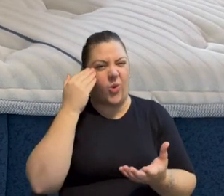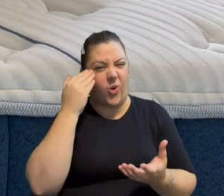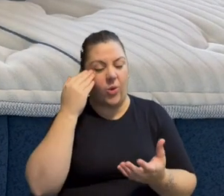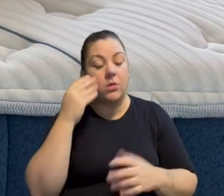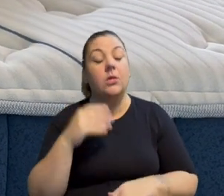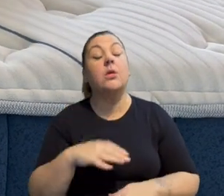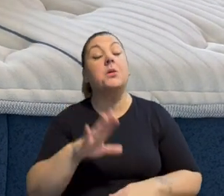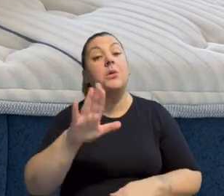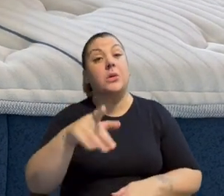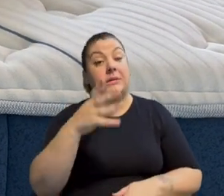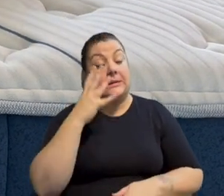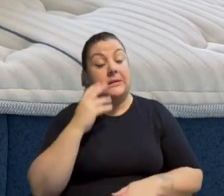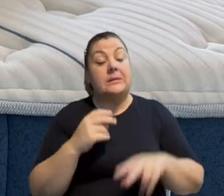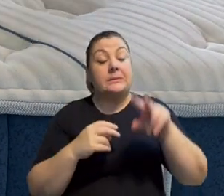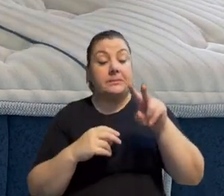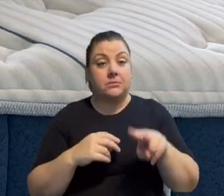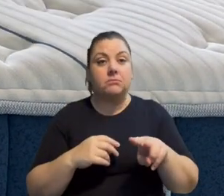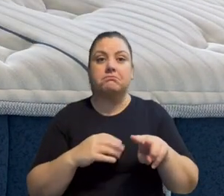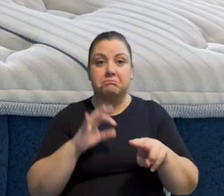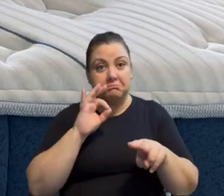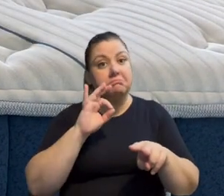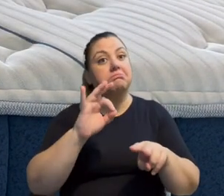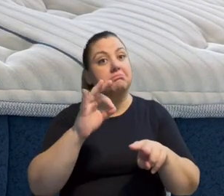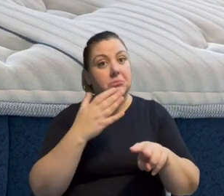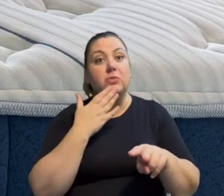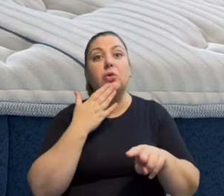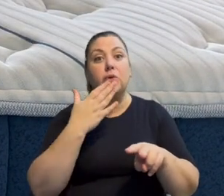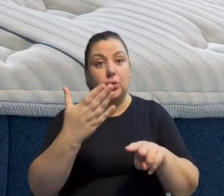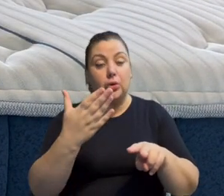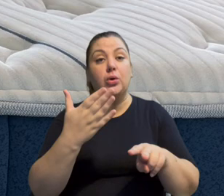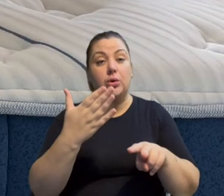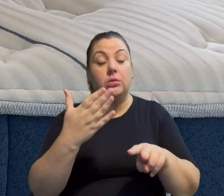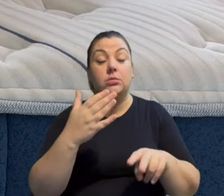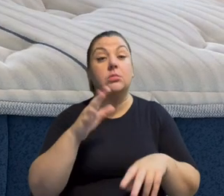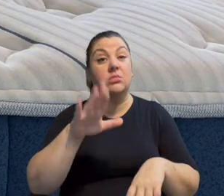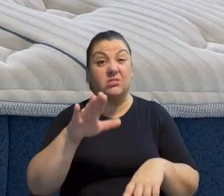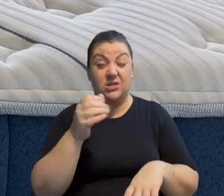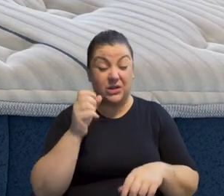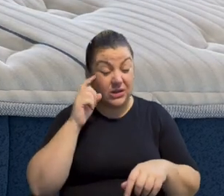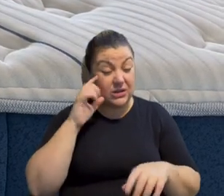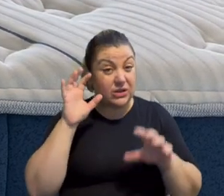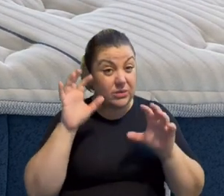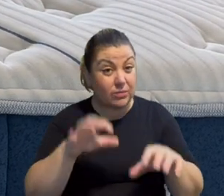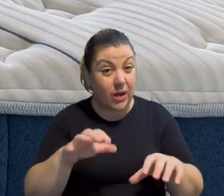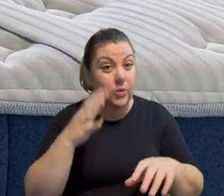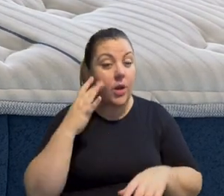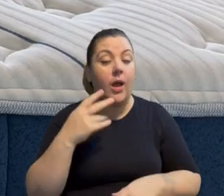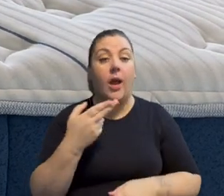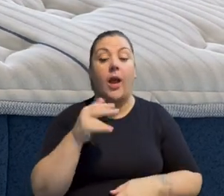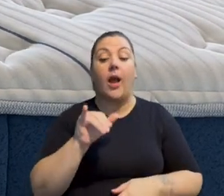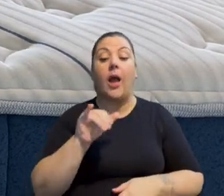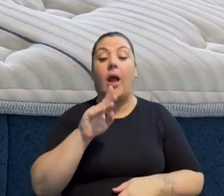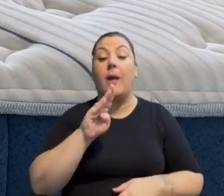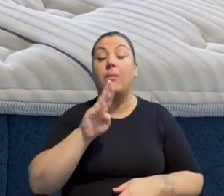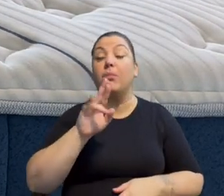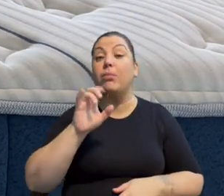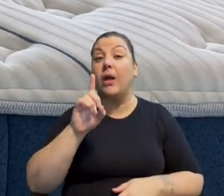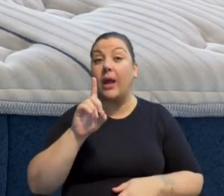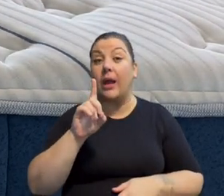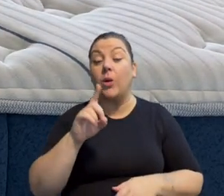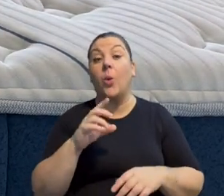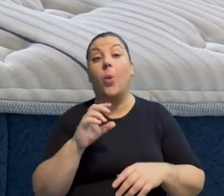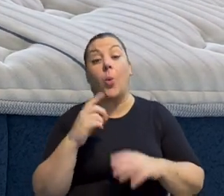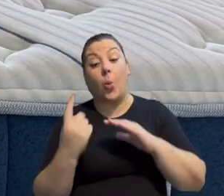did a really good job of motion isolation, which was actually surprising for a hybrid mattress. Typically